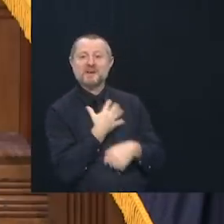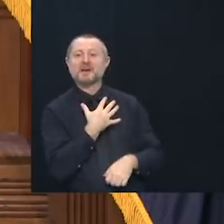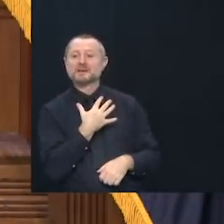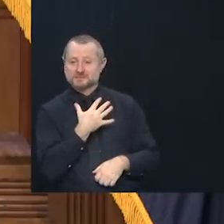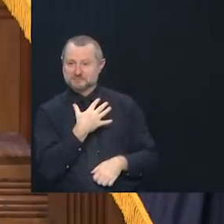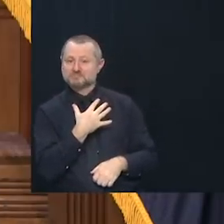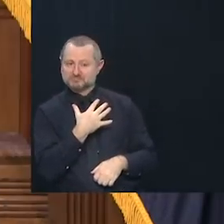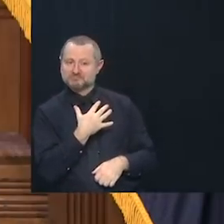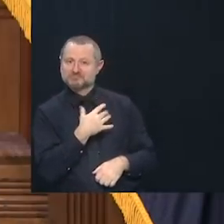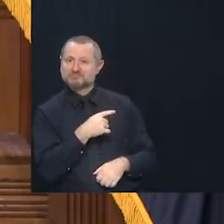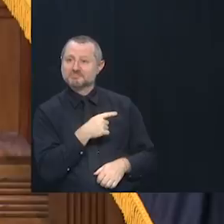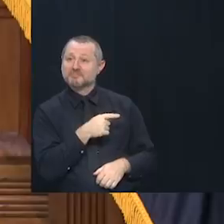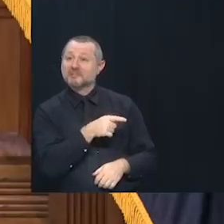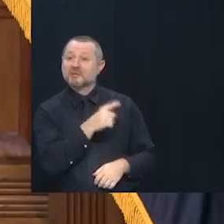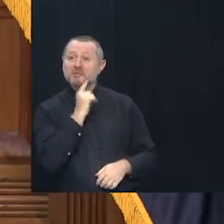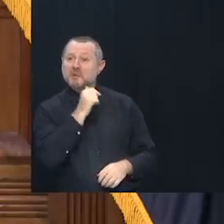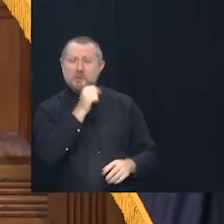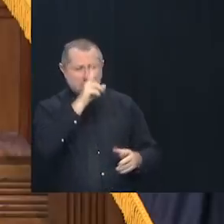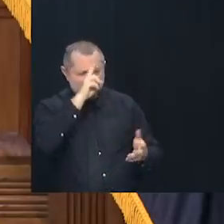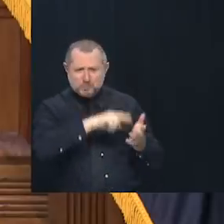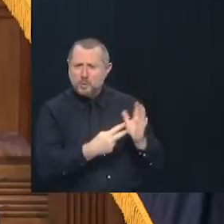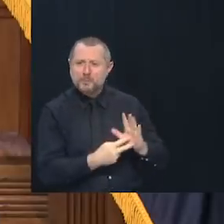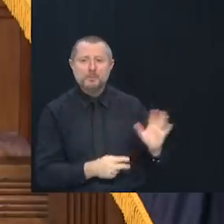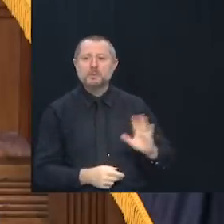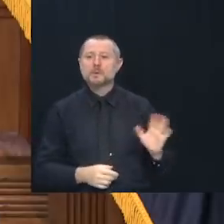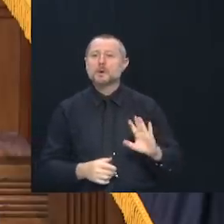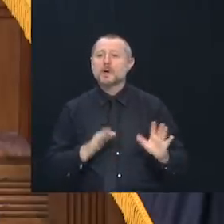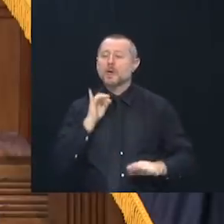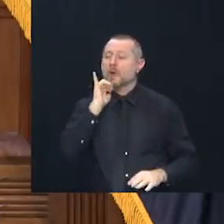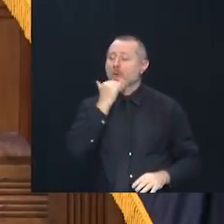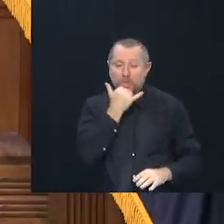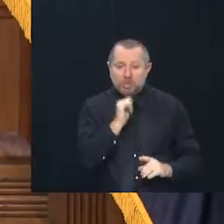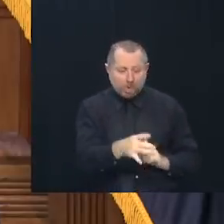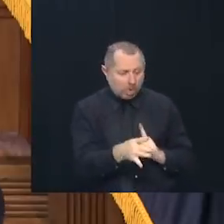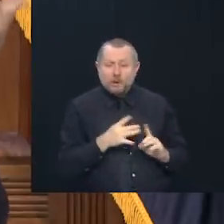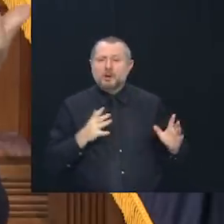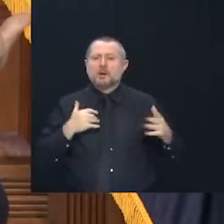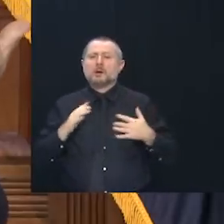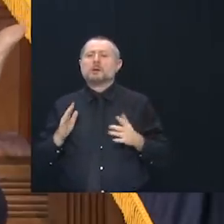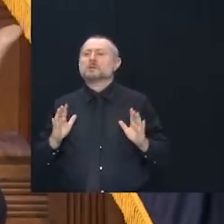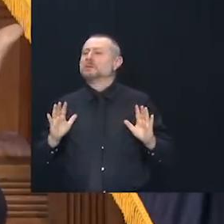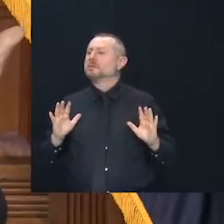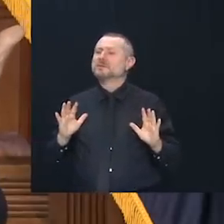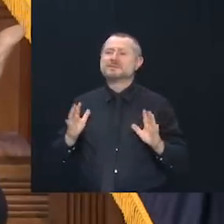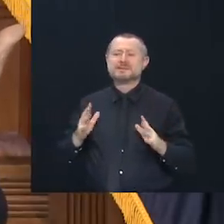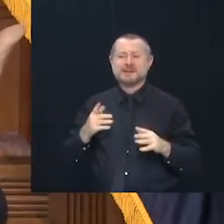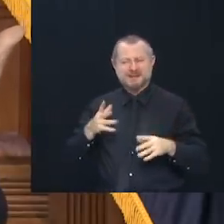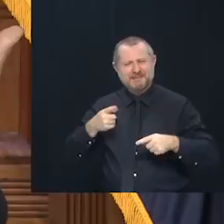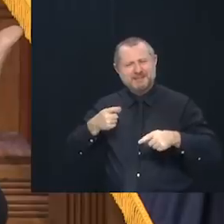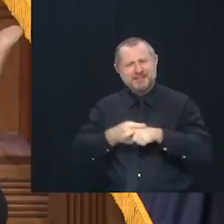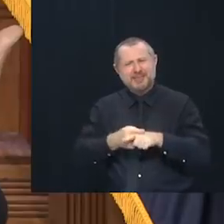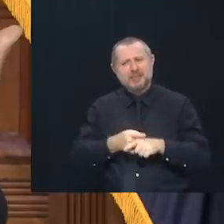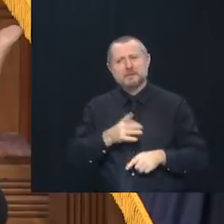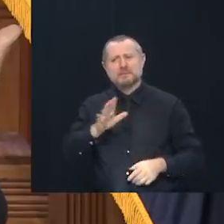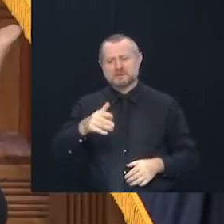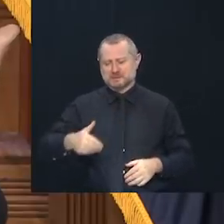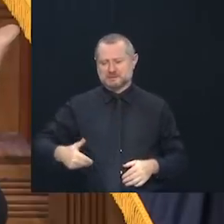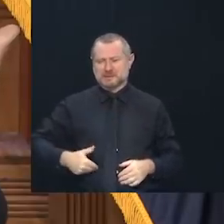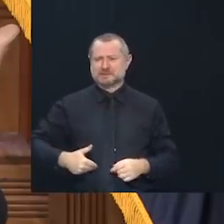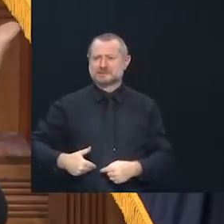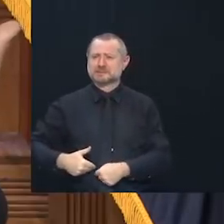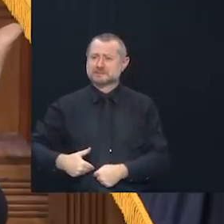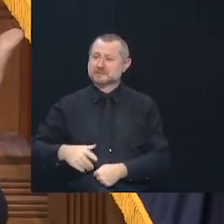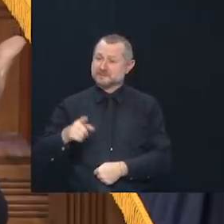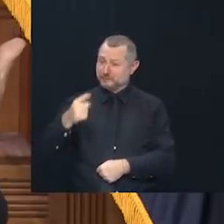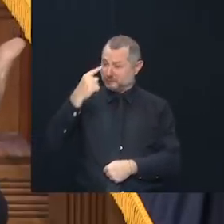but accidentally. It's counterintuitive. What I thought was the safest place and